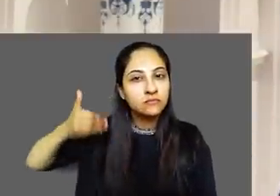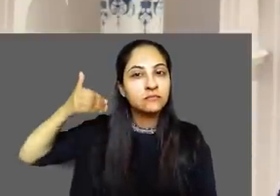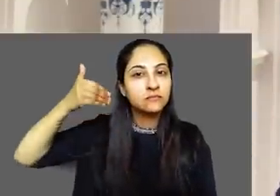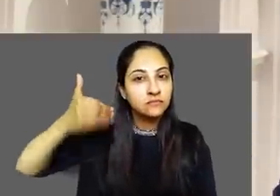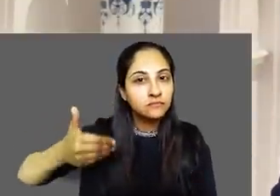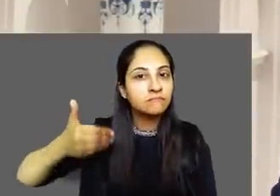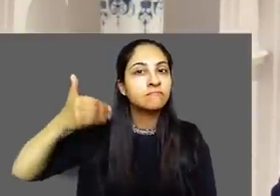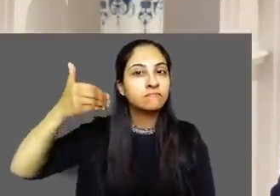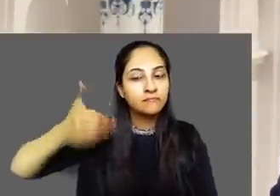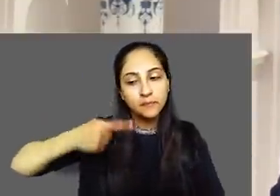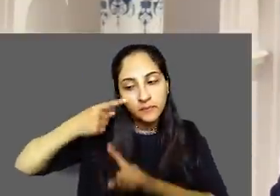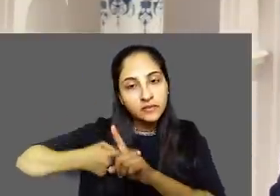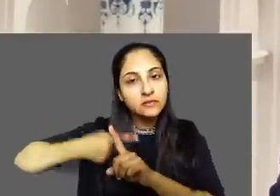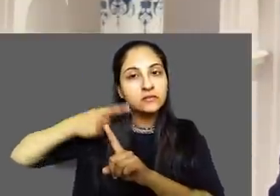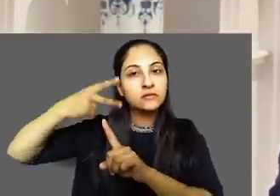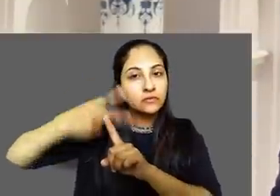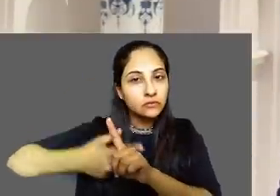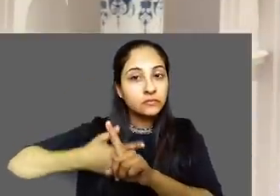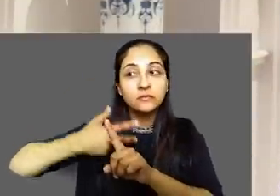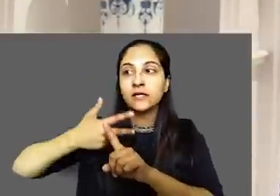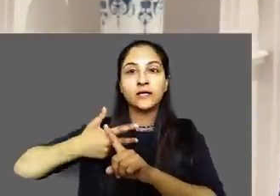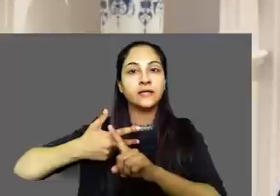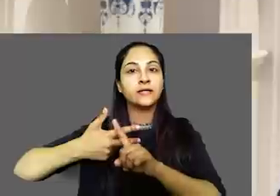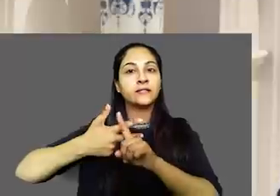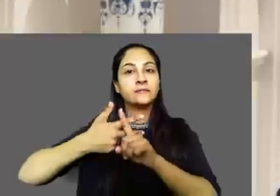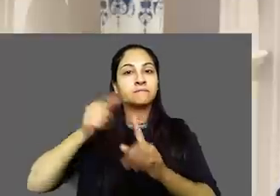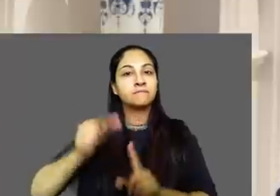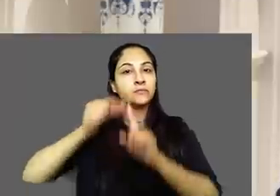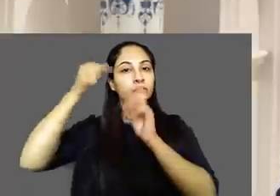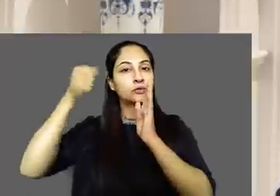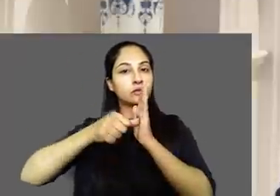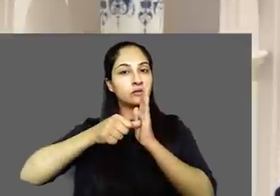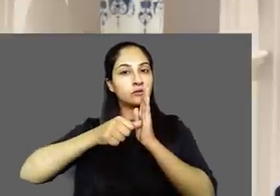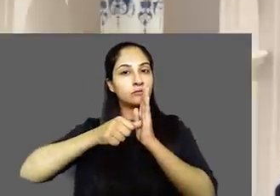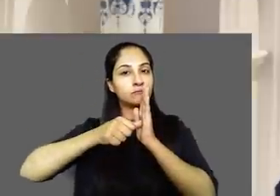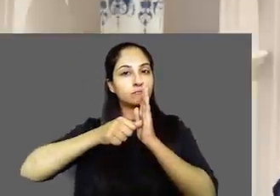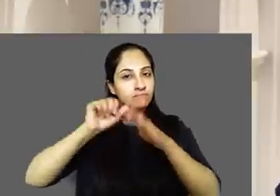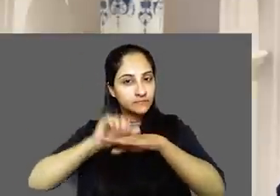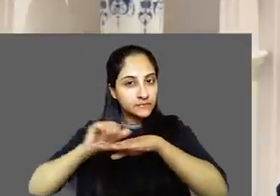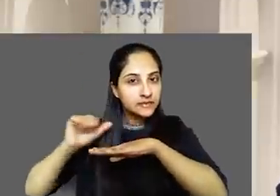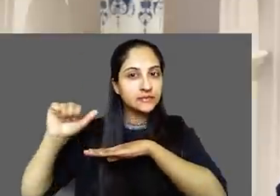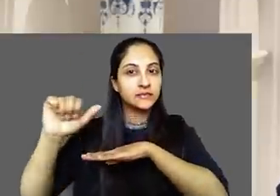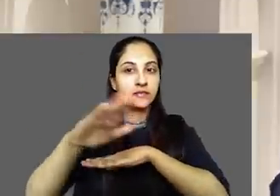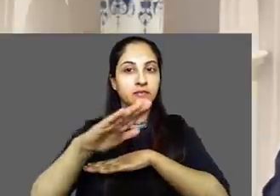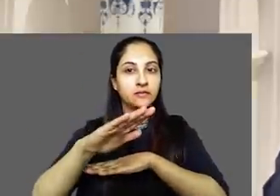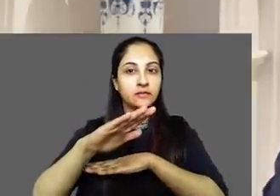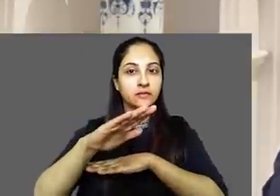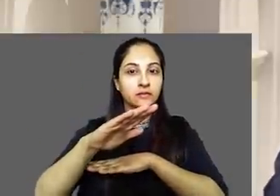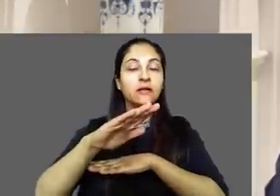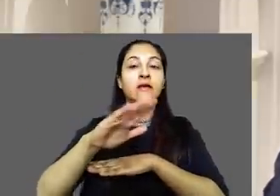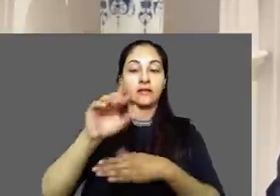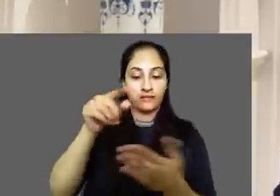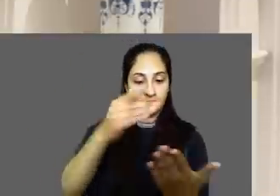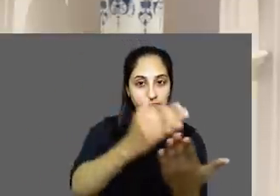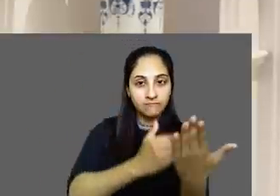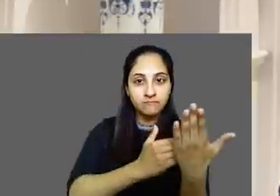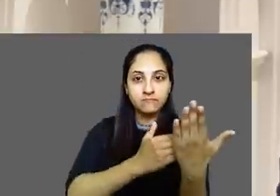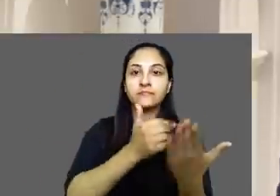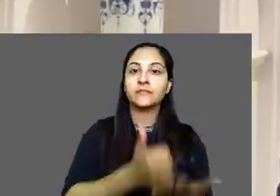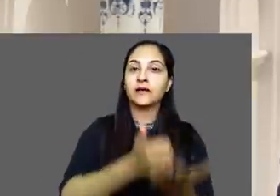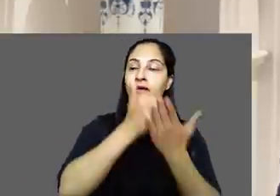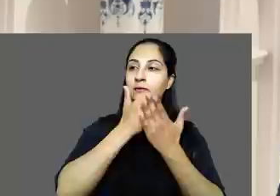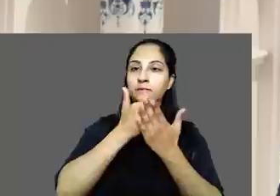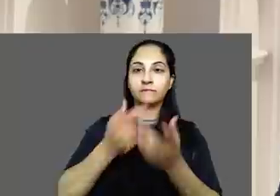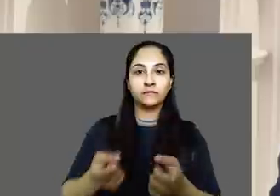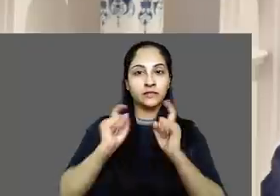months, Hazimam has provided a message to the Jamaat globally. These things give us confidence. They give us the strength that